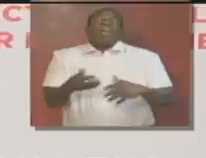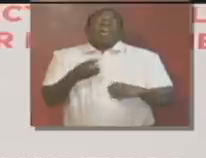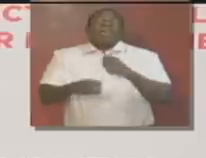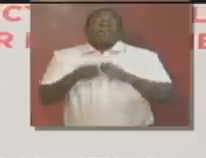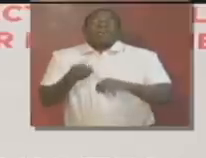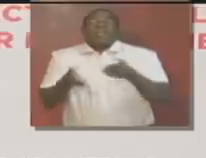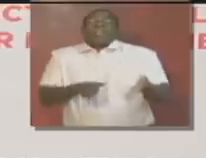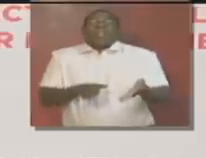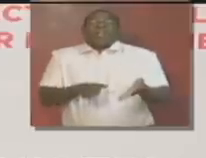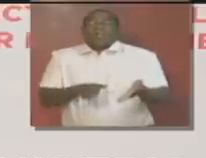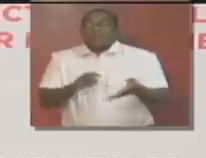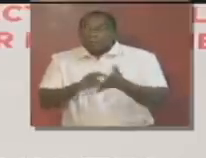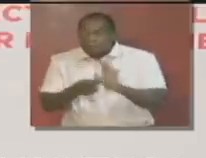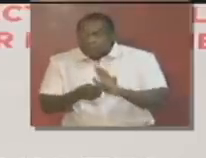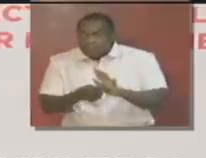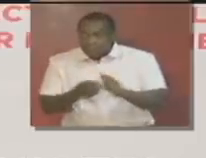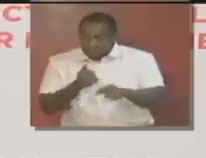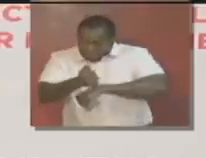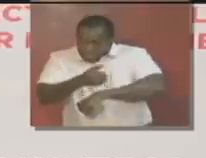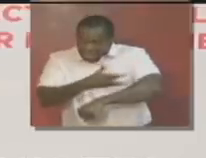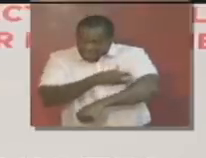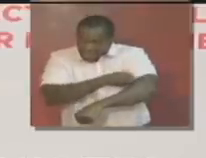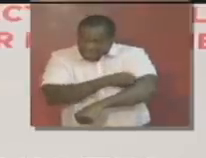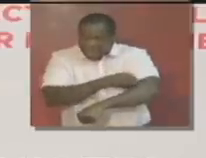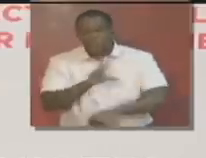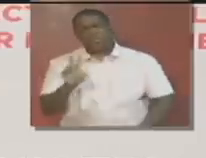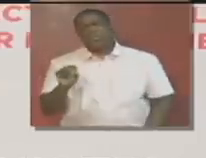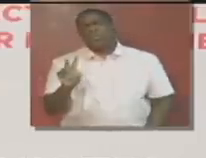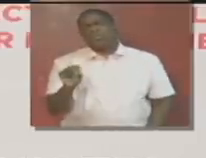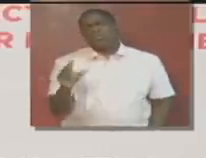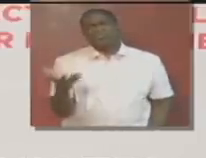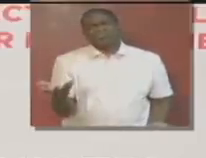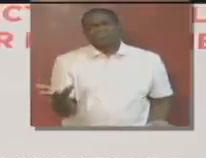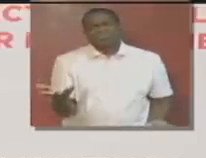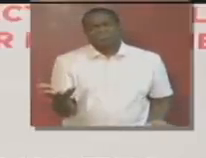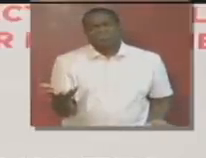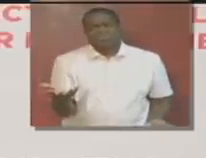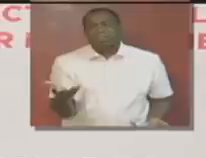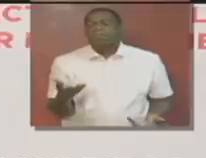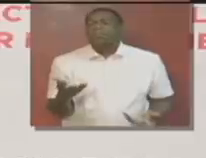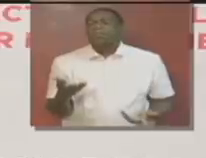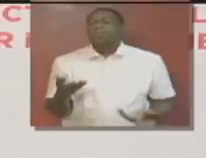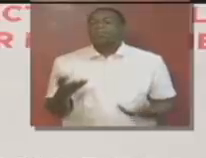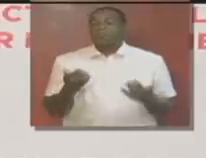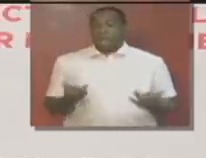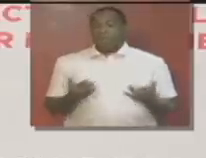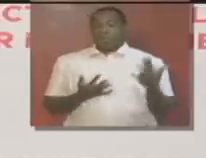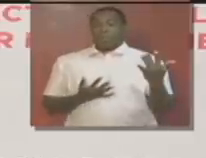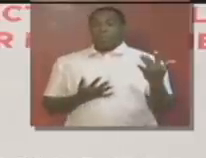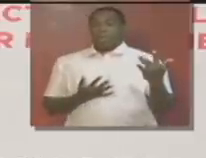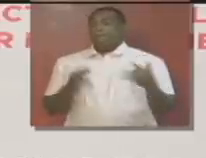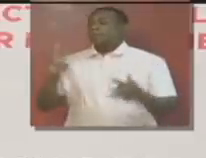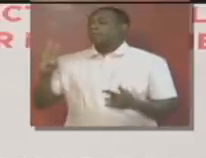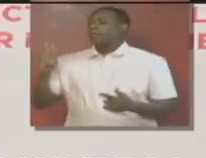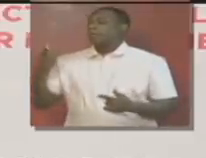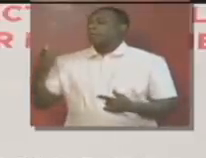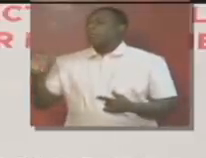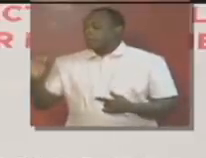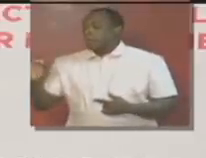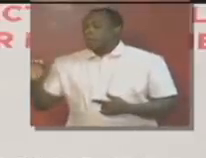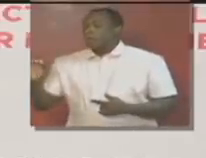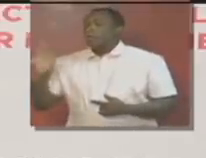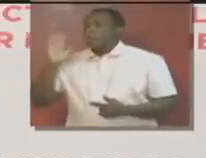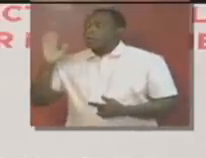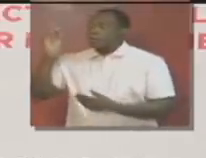vaccine. So at this point, while we await the further position from WHO, none of the